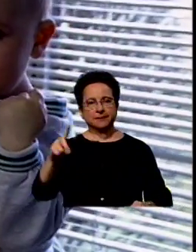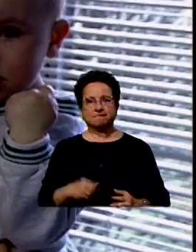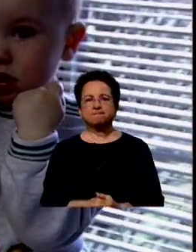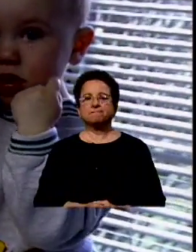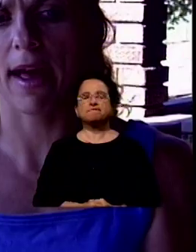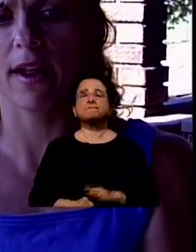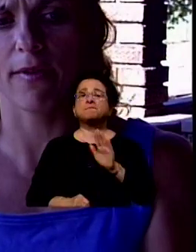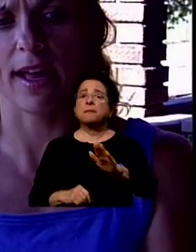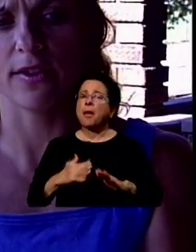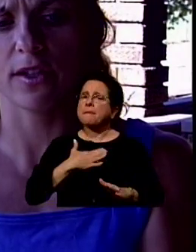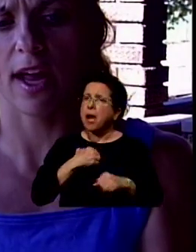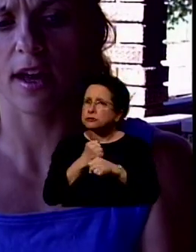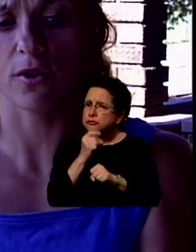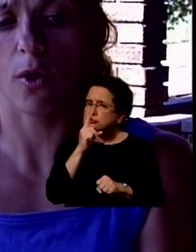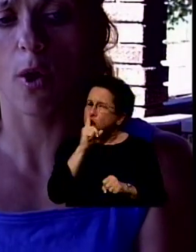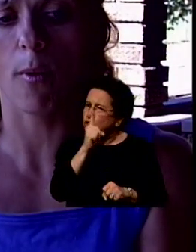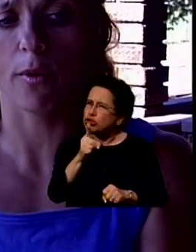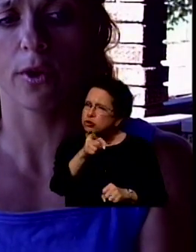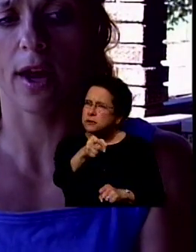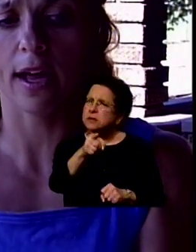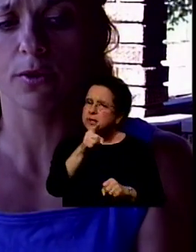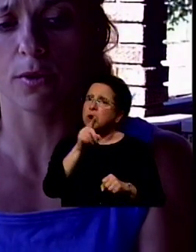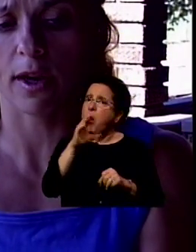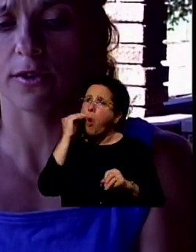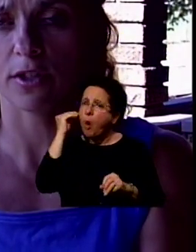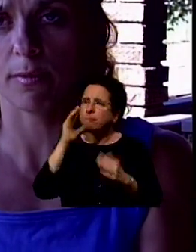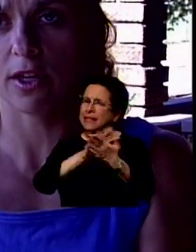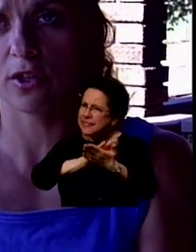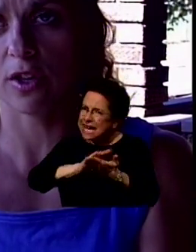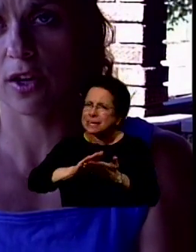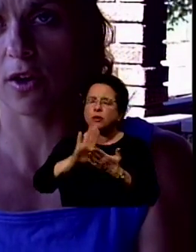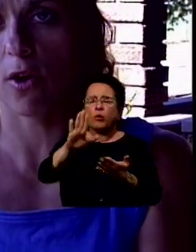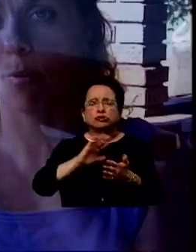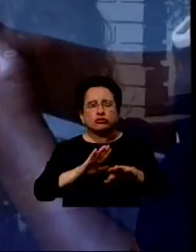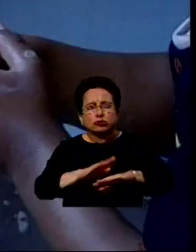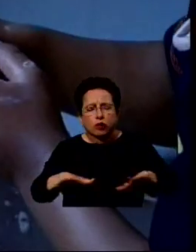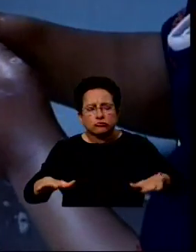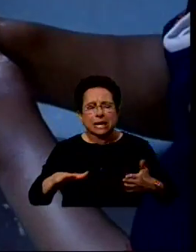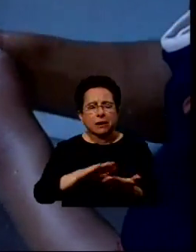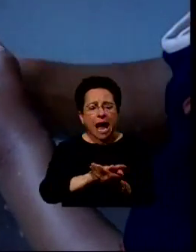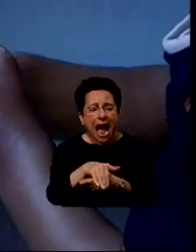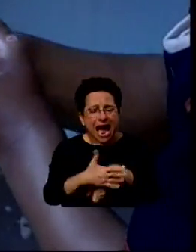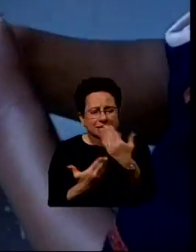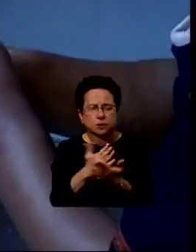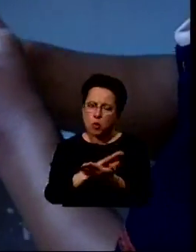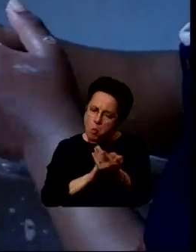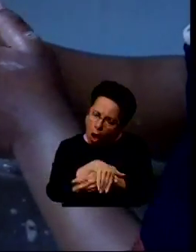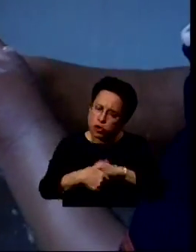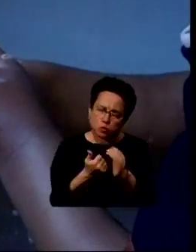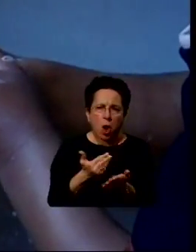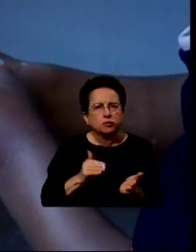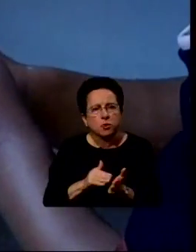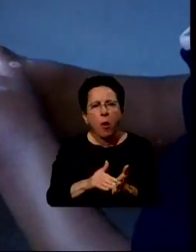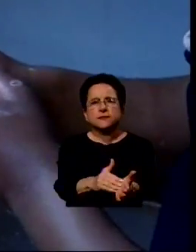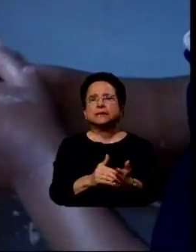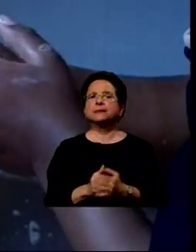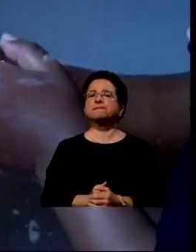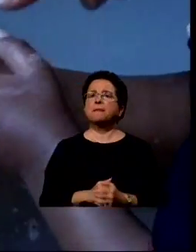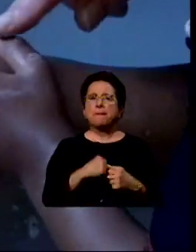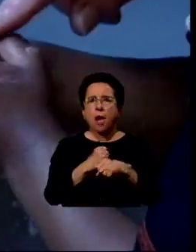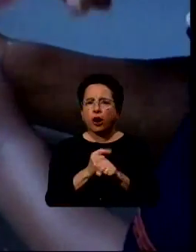lead-safe house. My advice to a homeowner and to a renter is to make sure that your home is clean, that your children are washing their